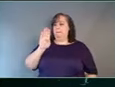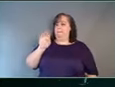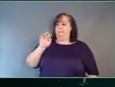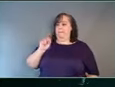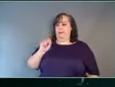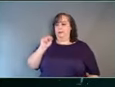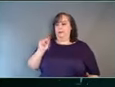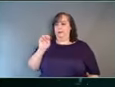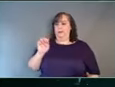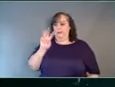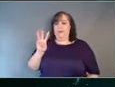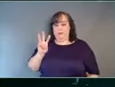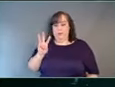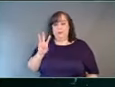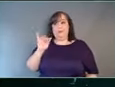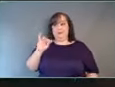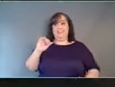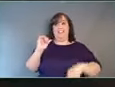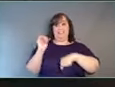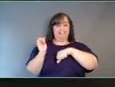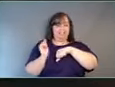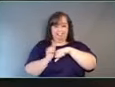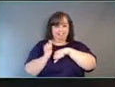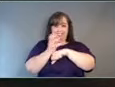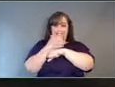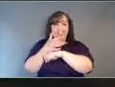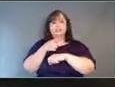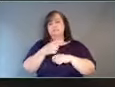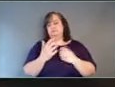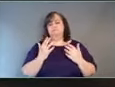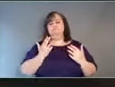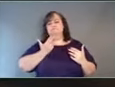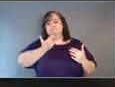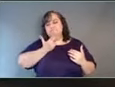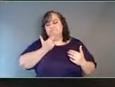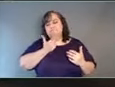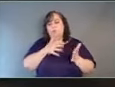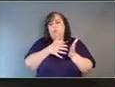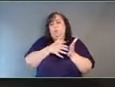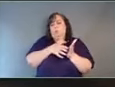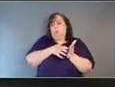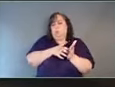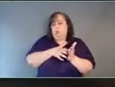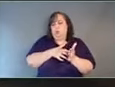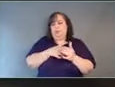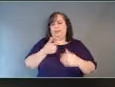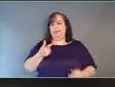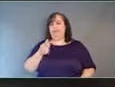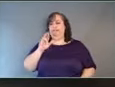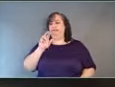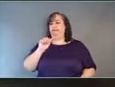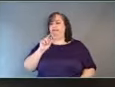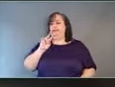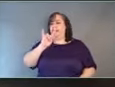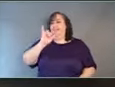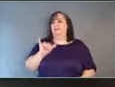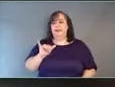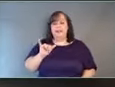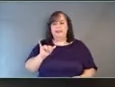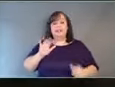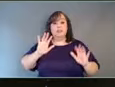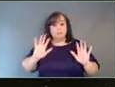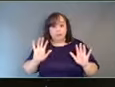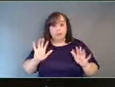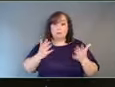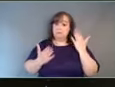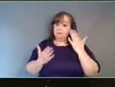so they have a very weak pull compared to the larger planets in our solar system. But even they might have really